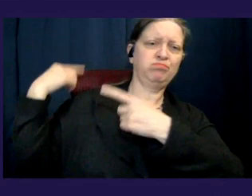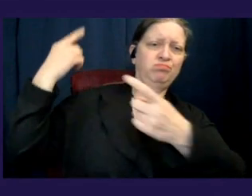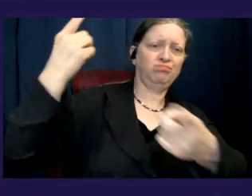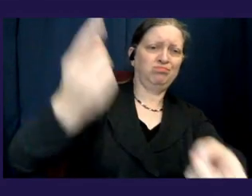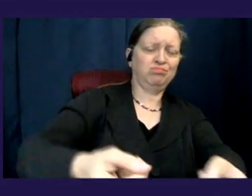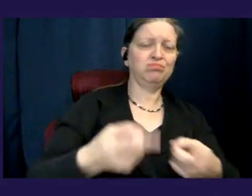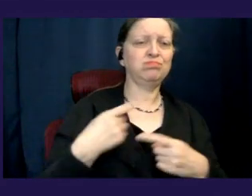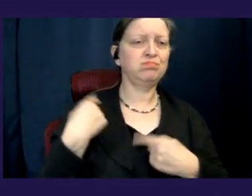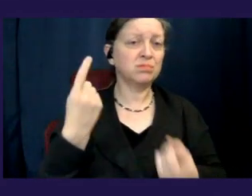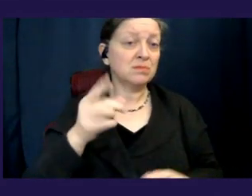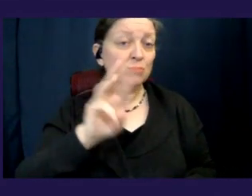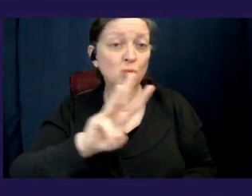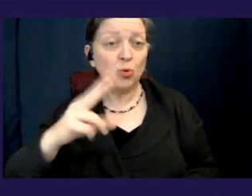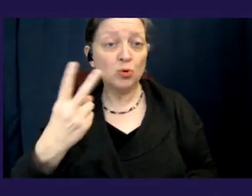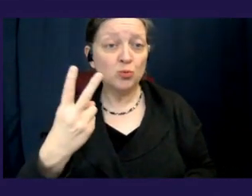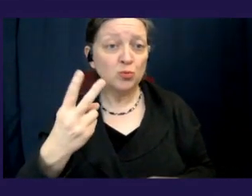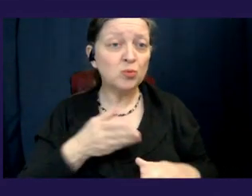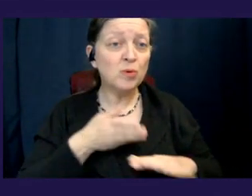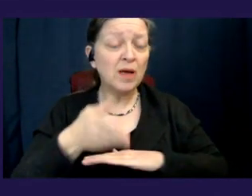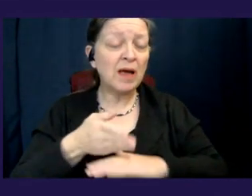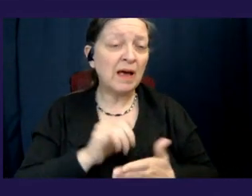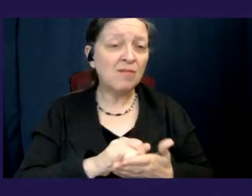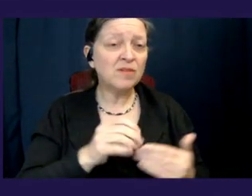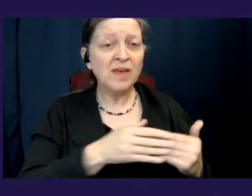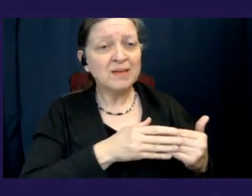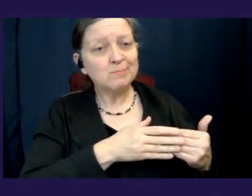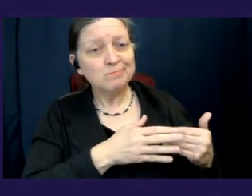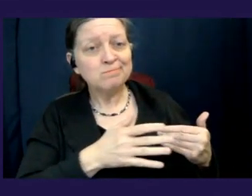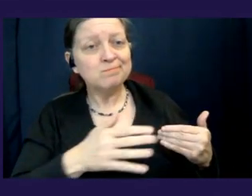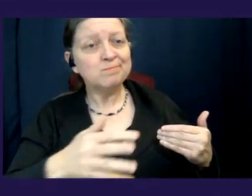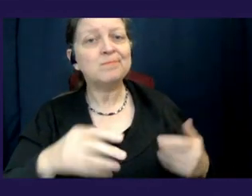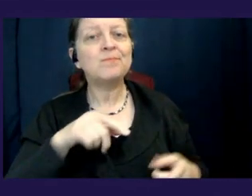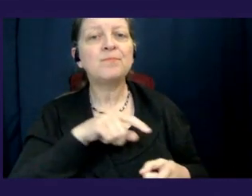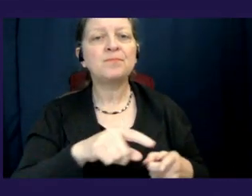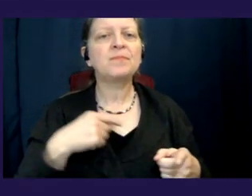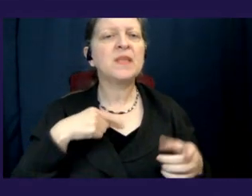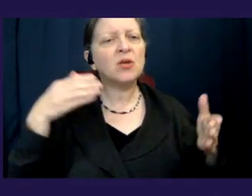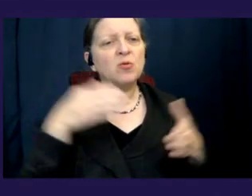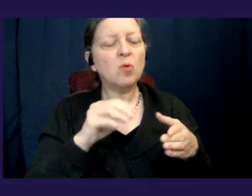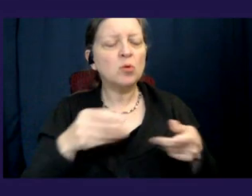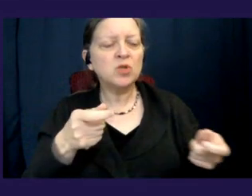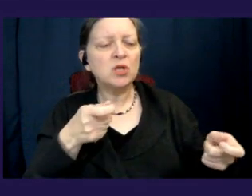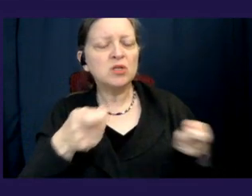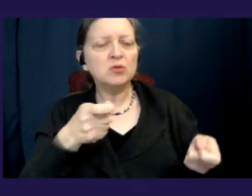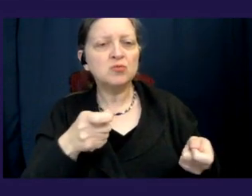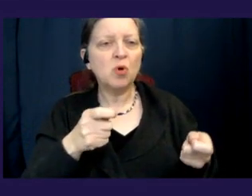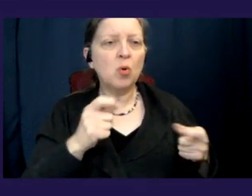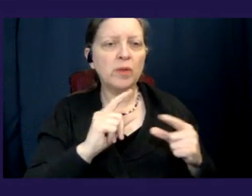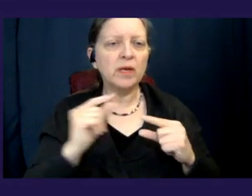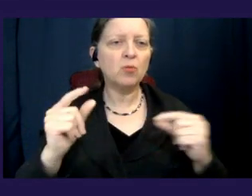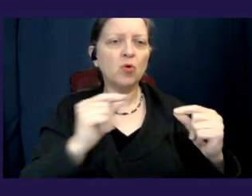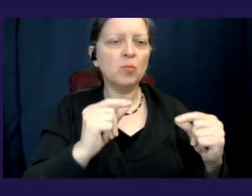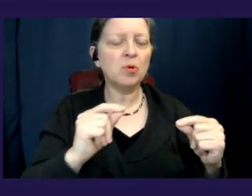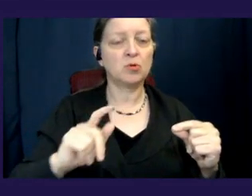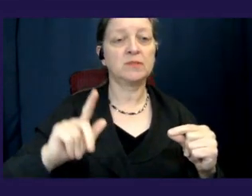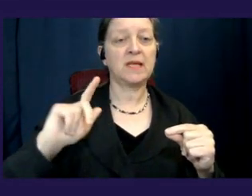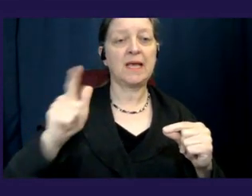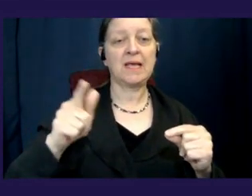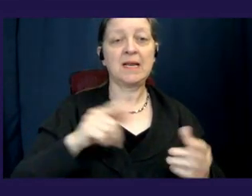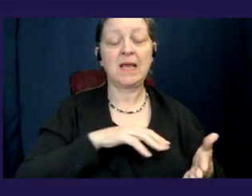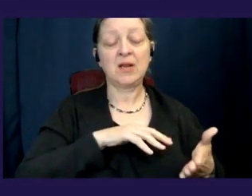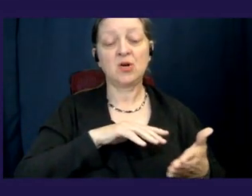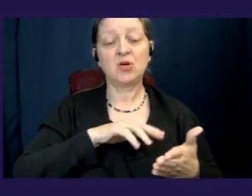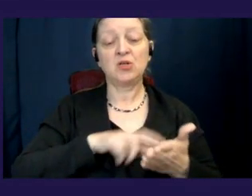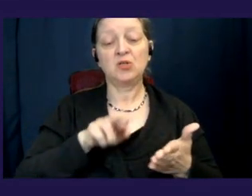and afterwards. Often that works kind of focused on rumor control, but later scholars push back on that control